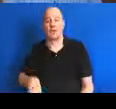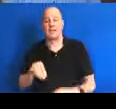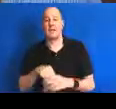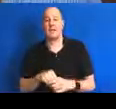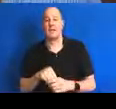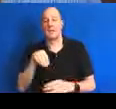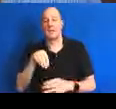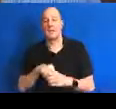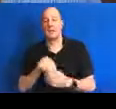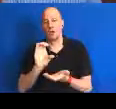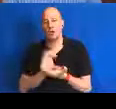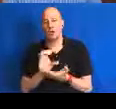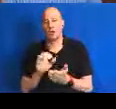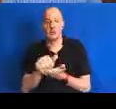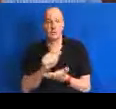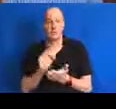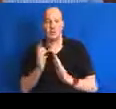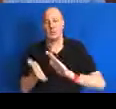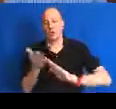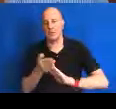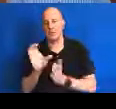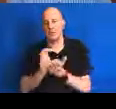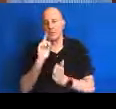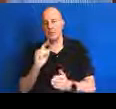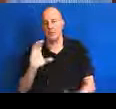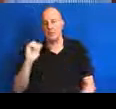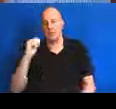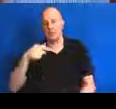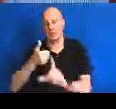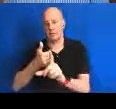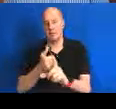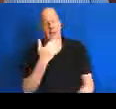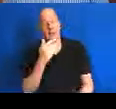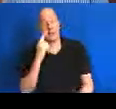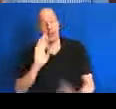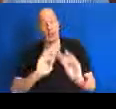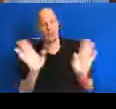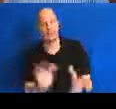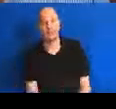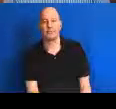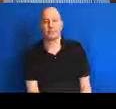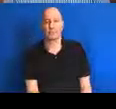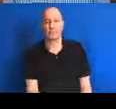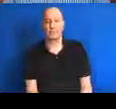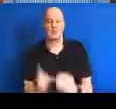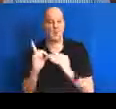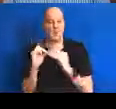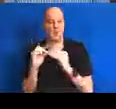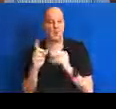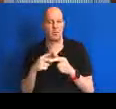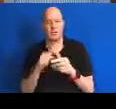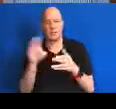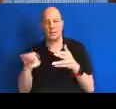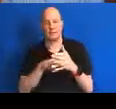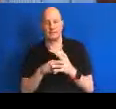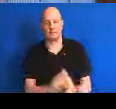or as operating capital for the cooperative itself. Thanks for that question. And I'll take one more and then we'll take a 5-minute